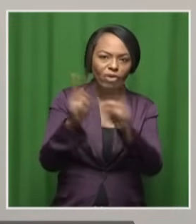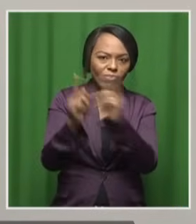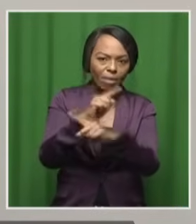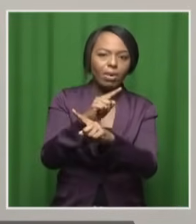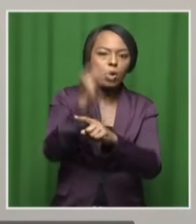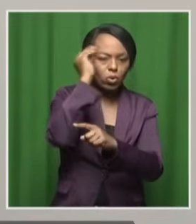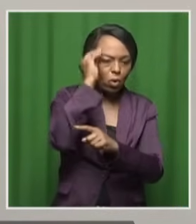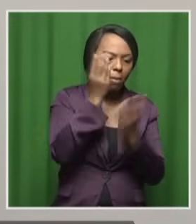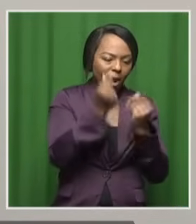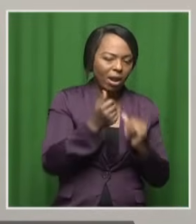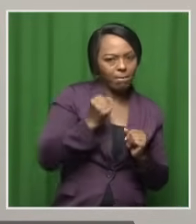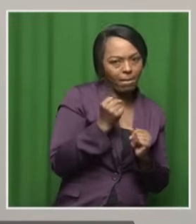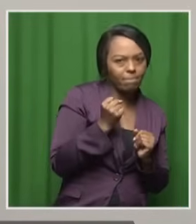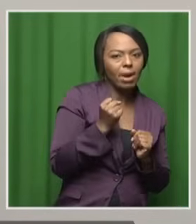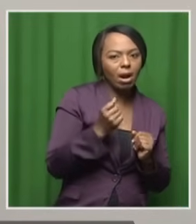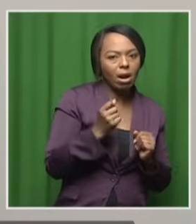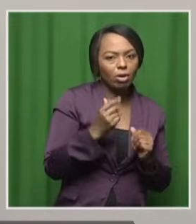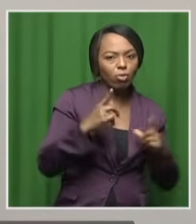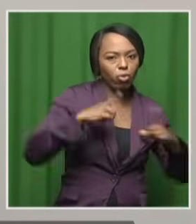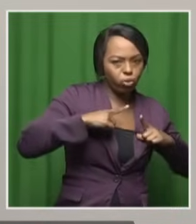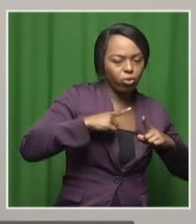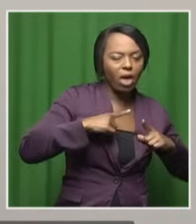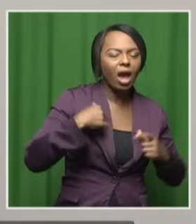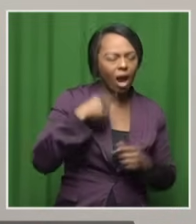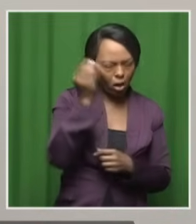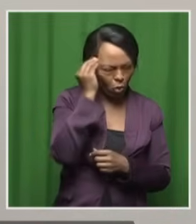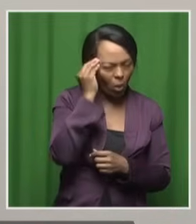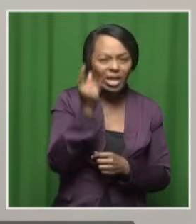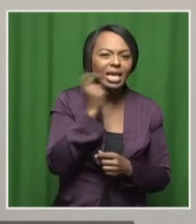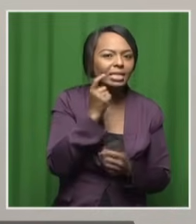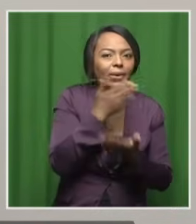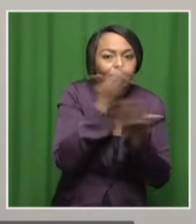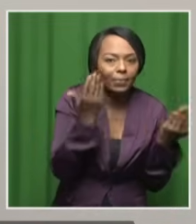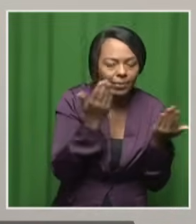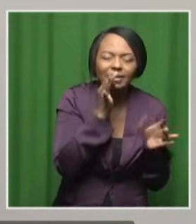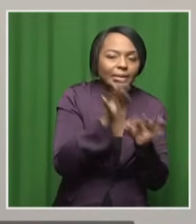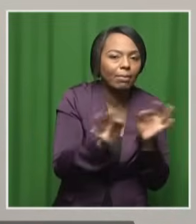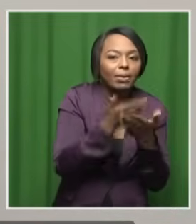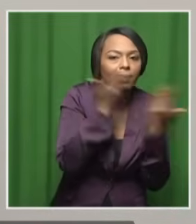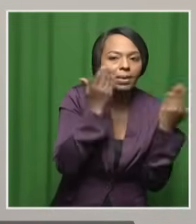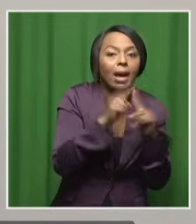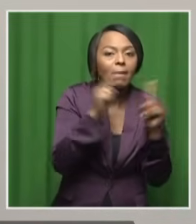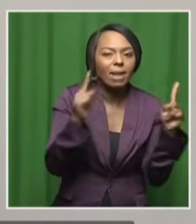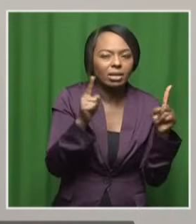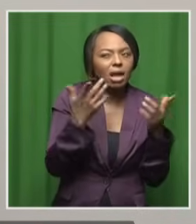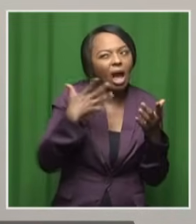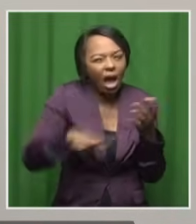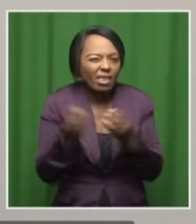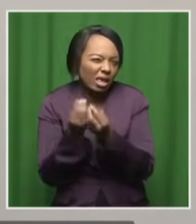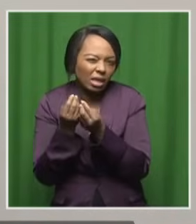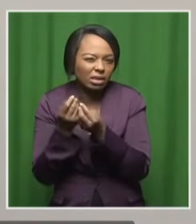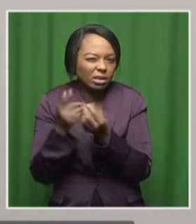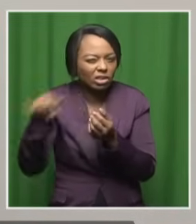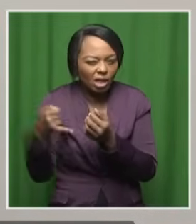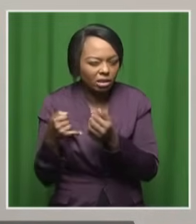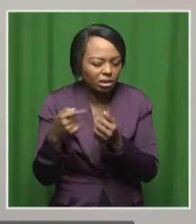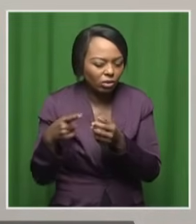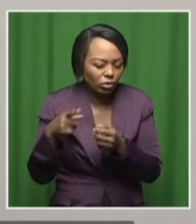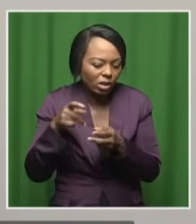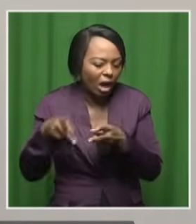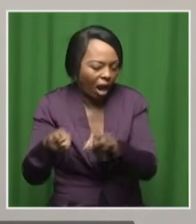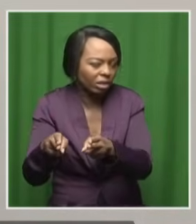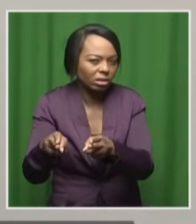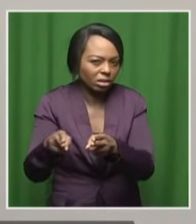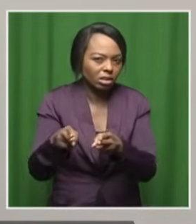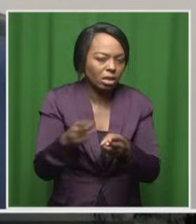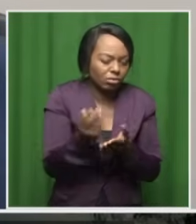in that budget. Obviously not always easy. It may mean that you need to cut on other things, but that is certainly something that people need to start thinking